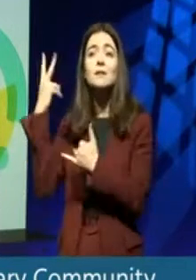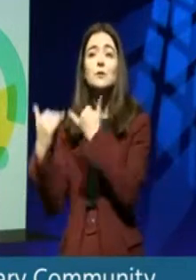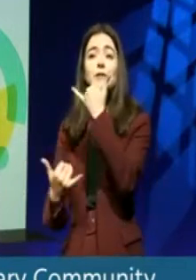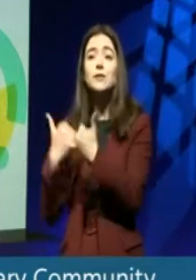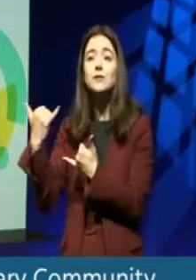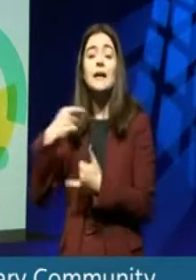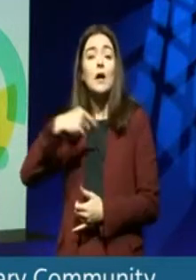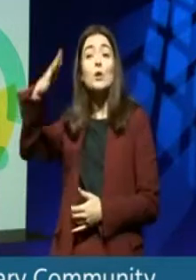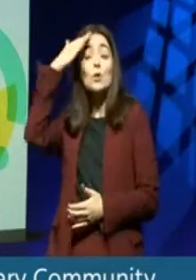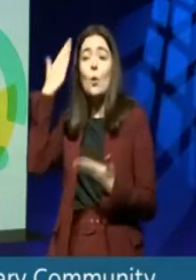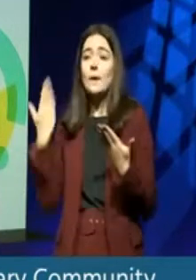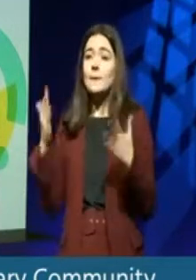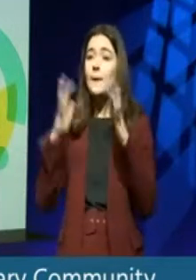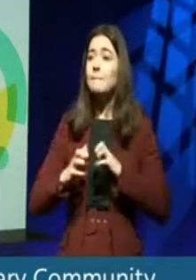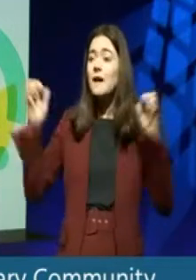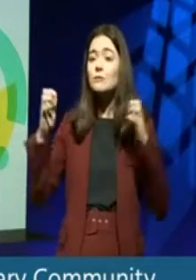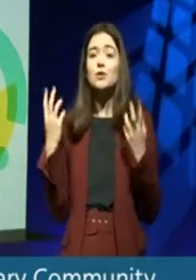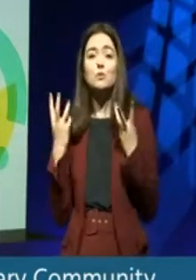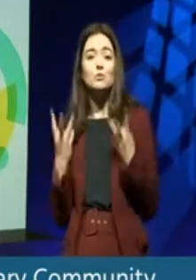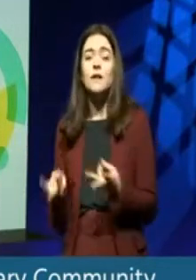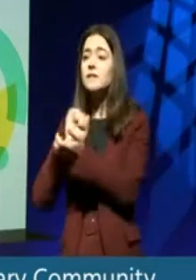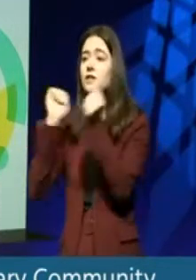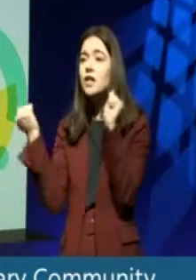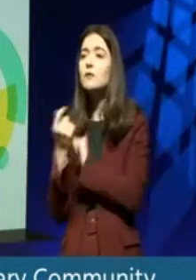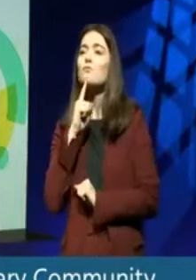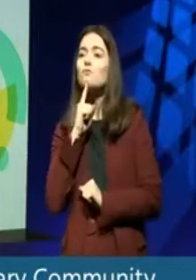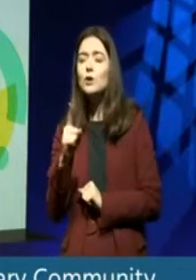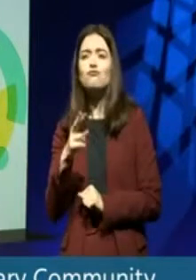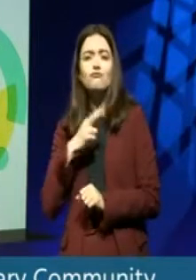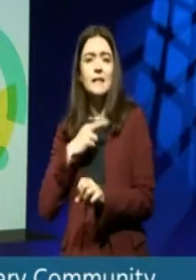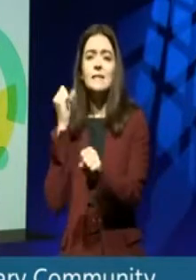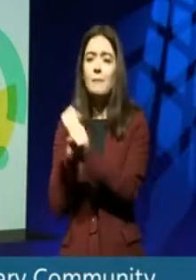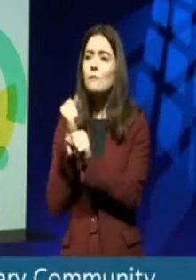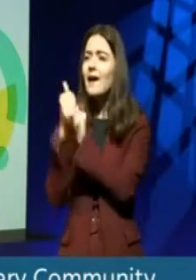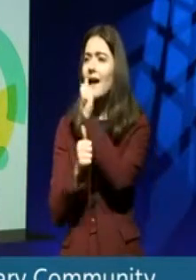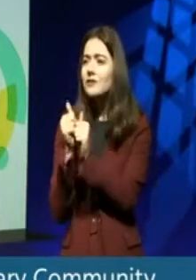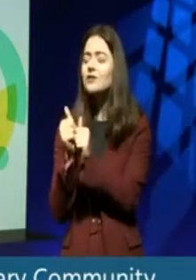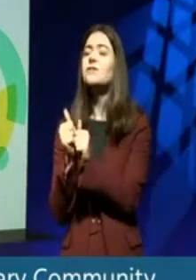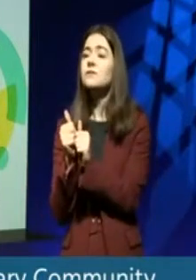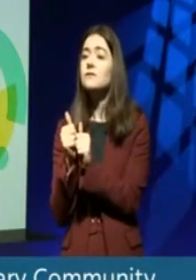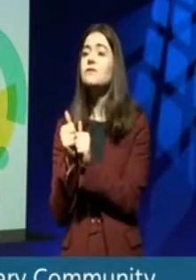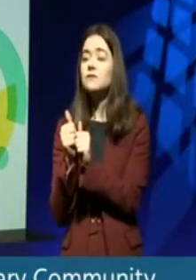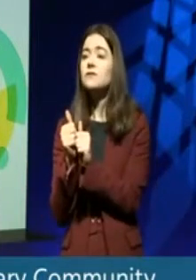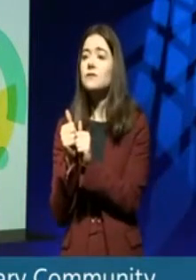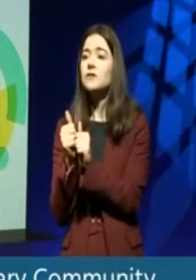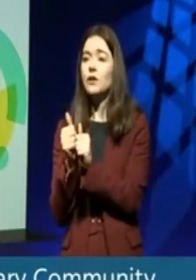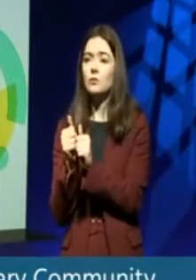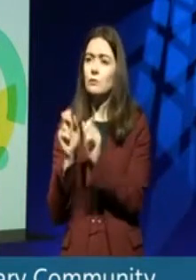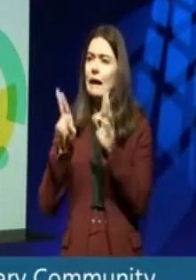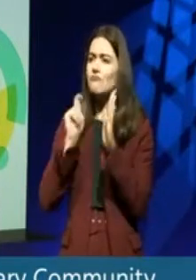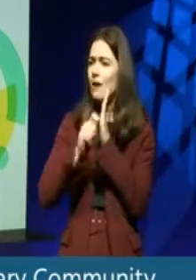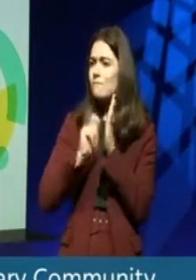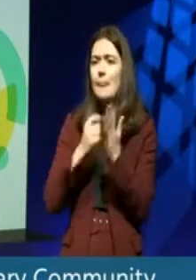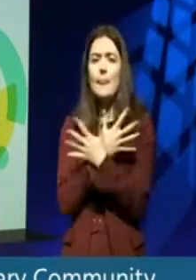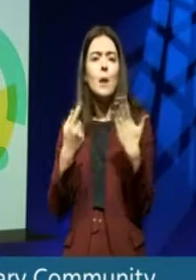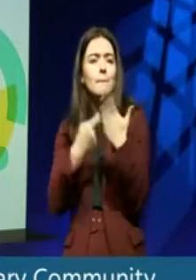know in our Parliament that we do want change, but it's really about actions that, you know, we can put a lot of stuff on paper, but that